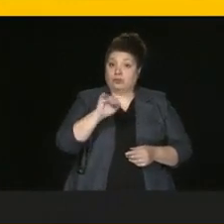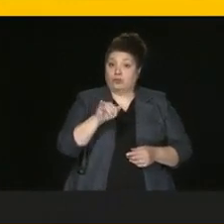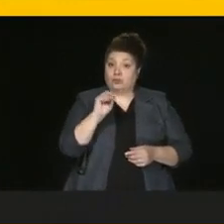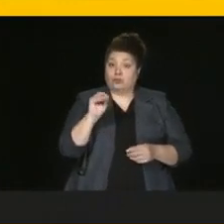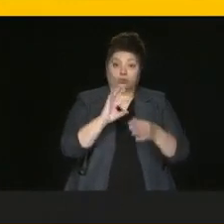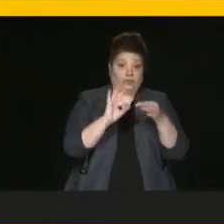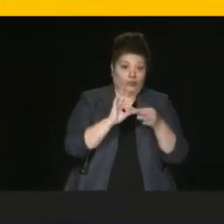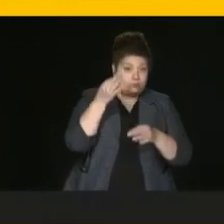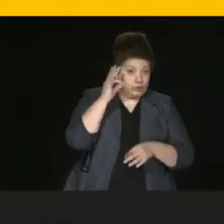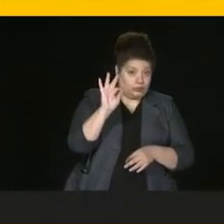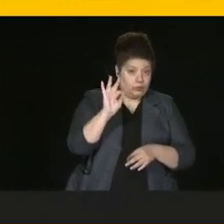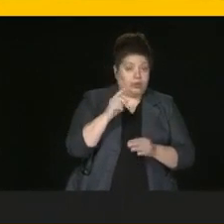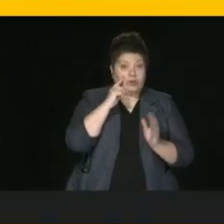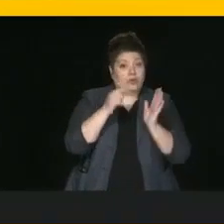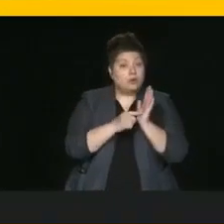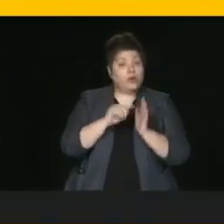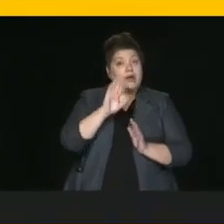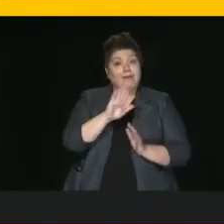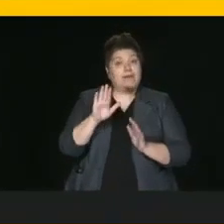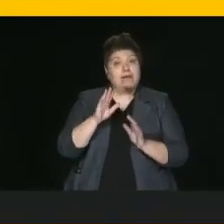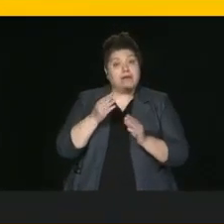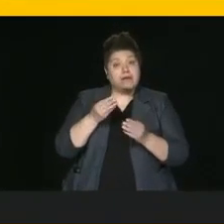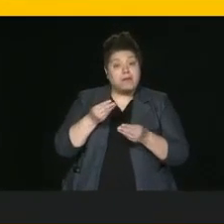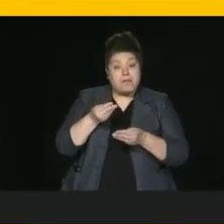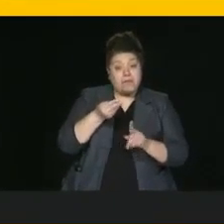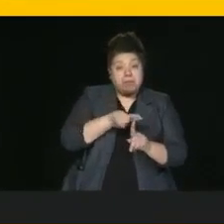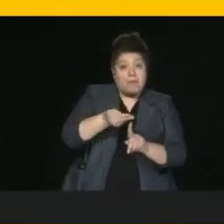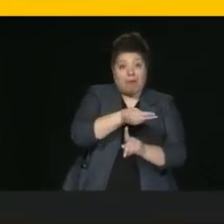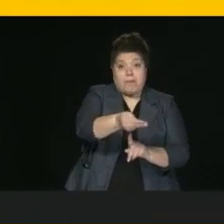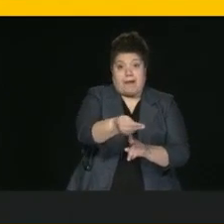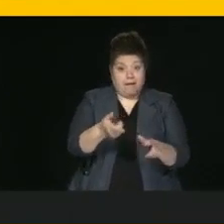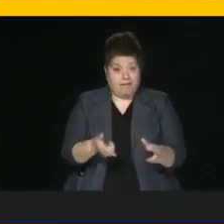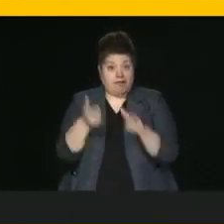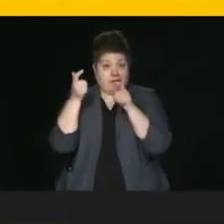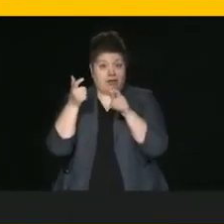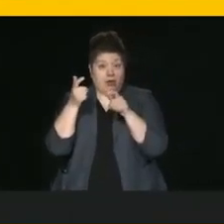countries. We can see a constant